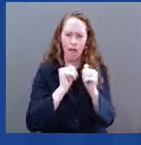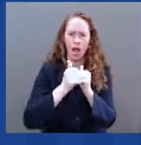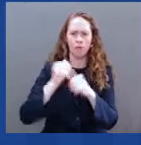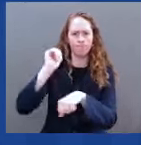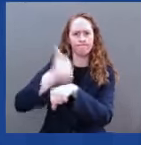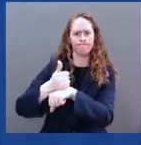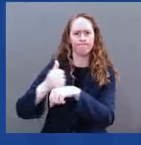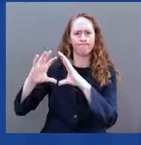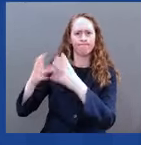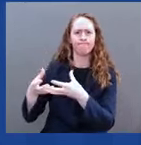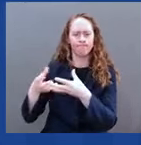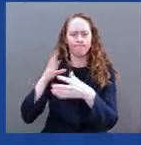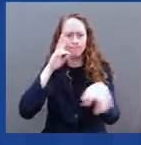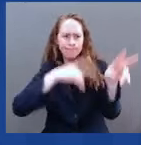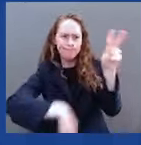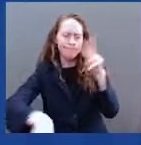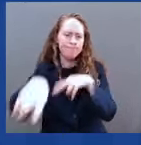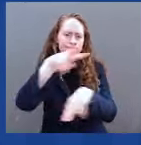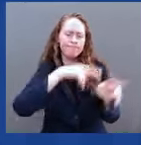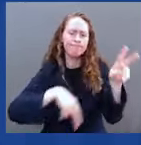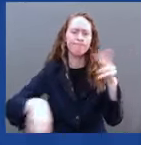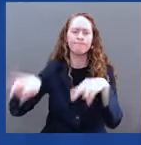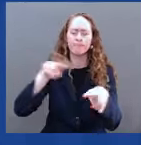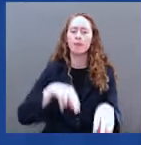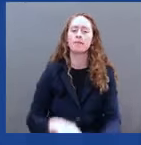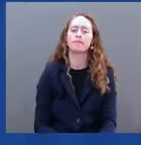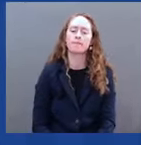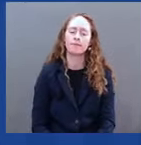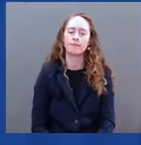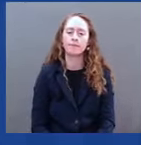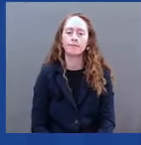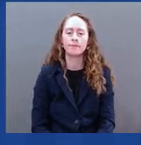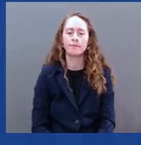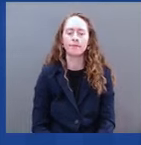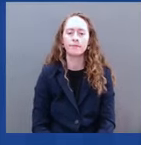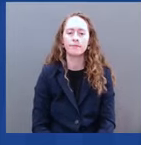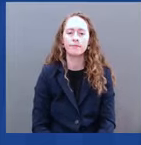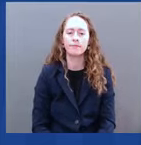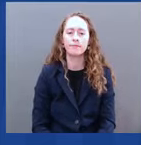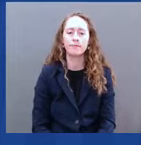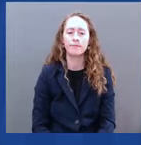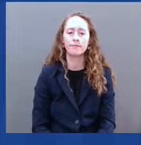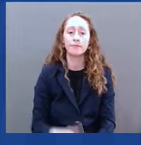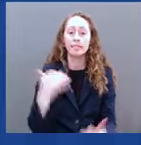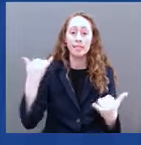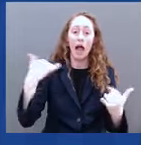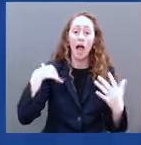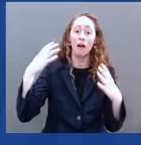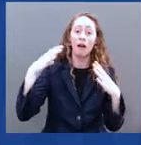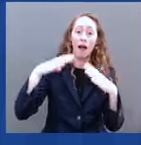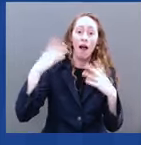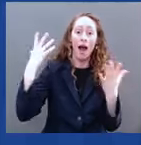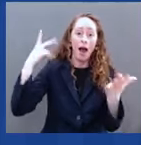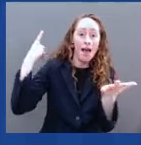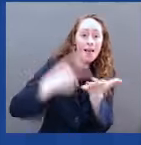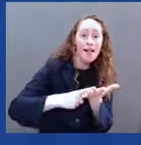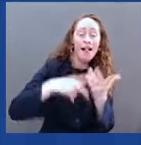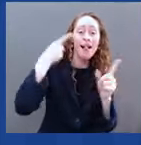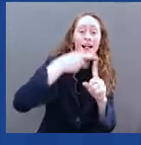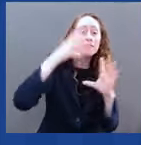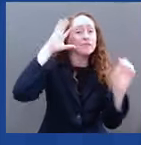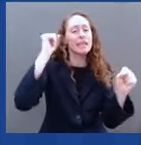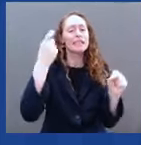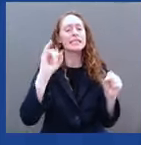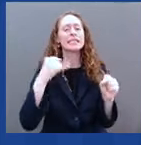Xi, I have nothing more to report. With regard to food shortages, yes, we did talk about food